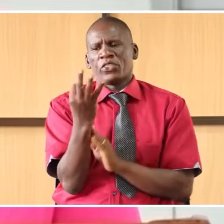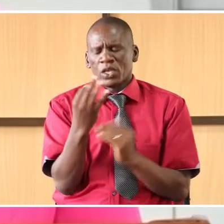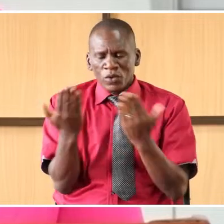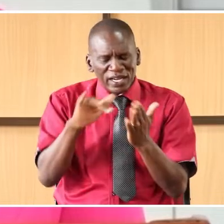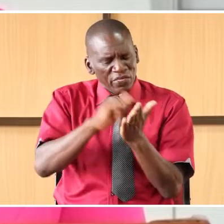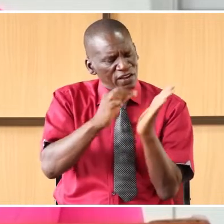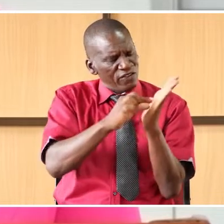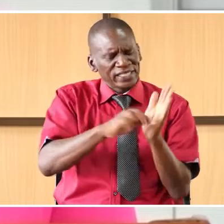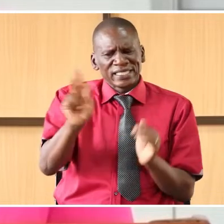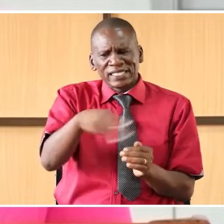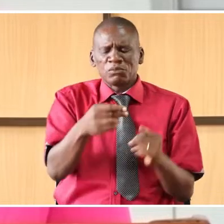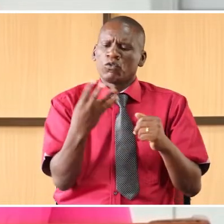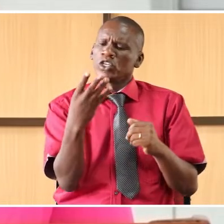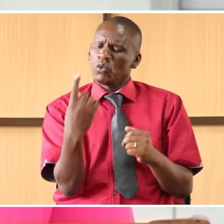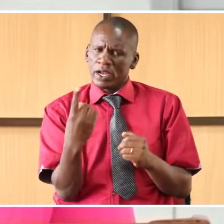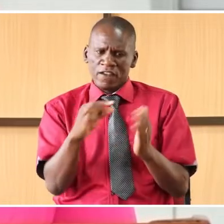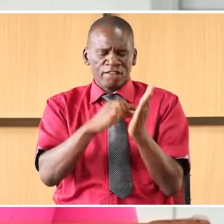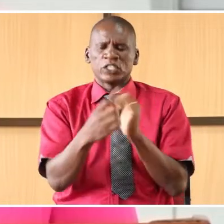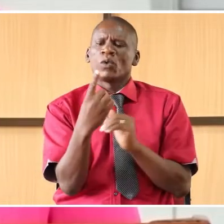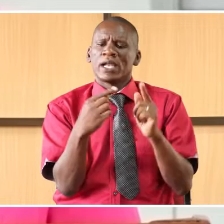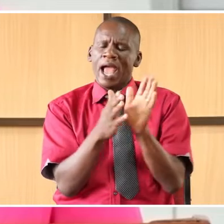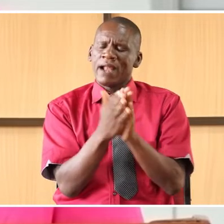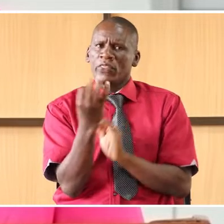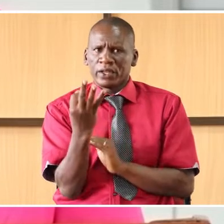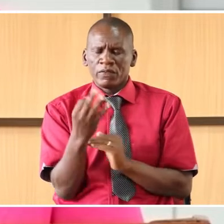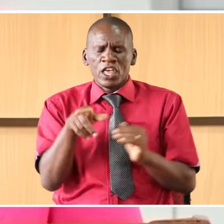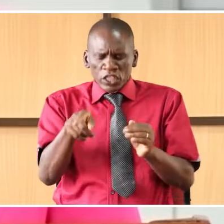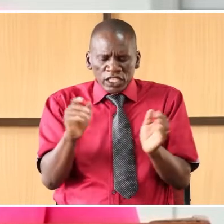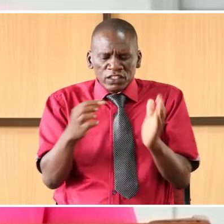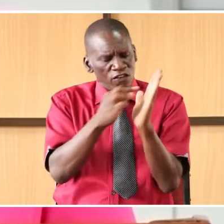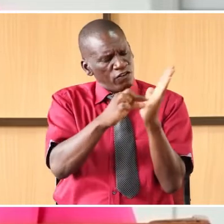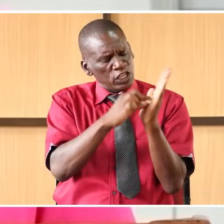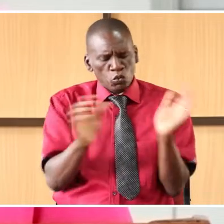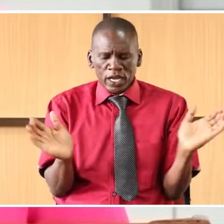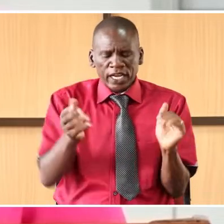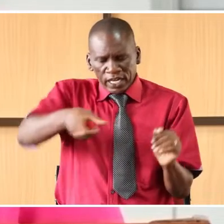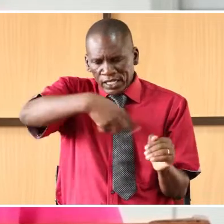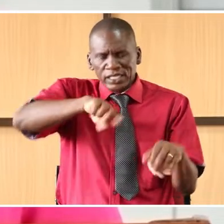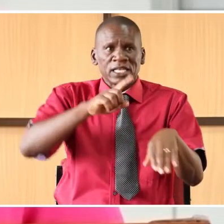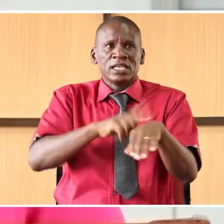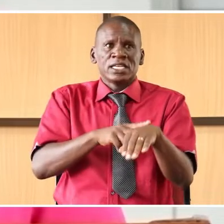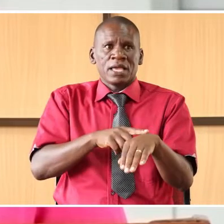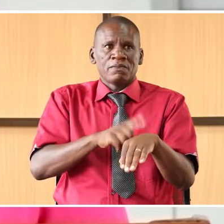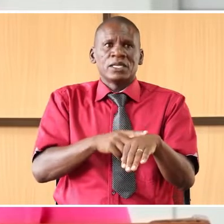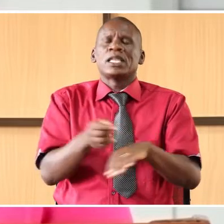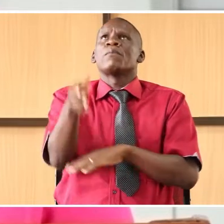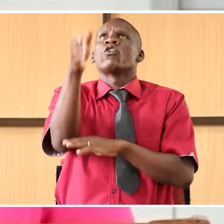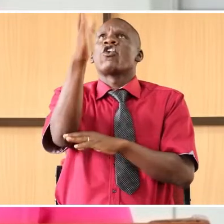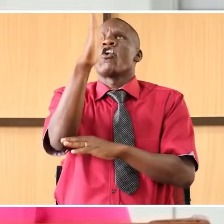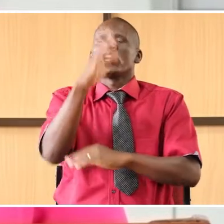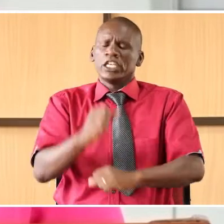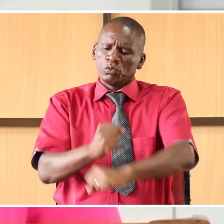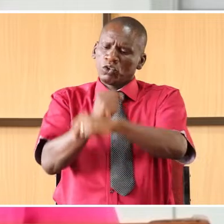that verse. It will encourage us when we are when God is